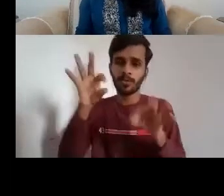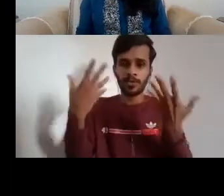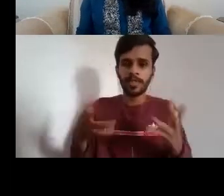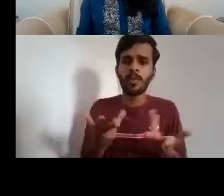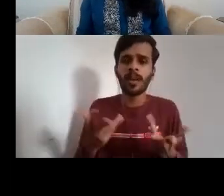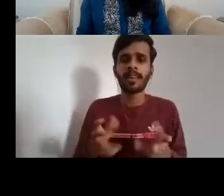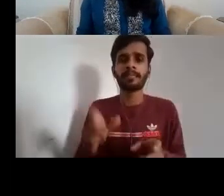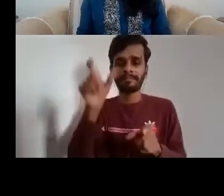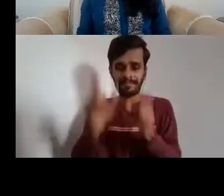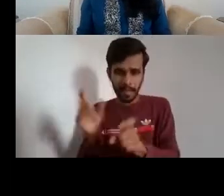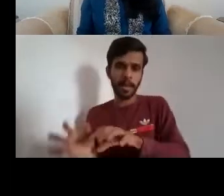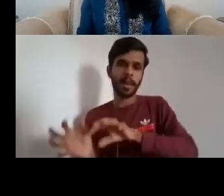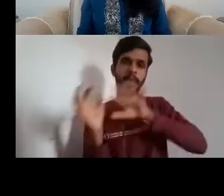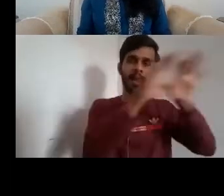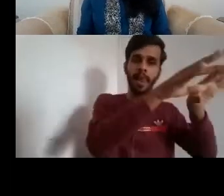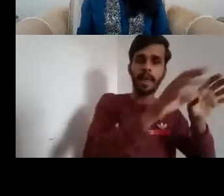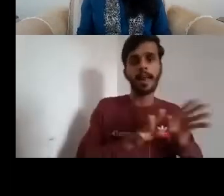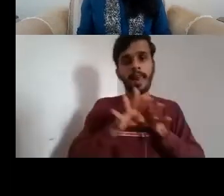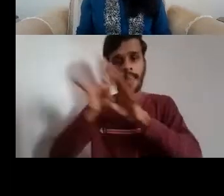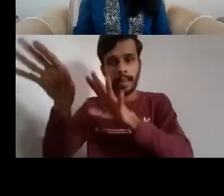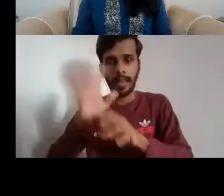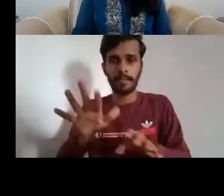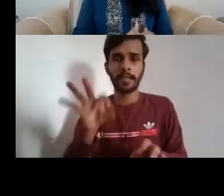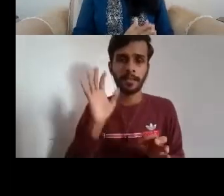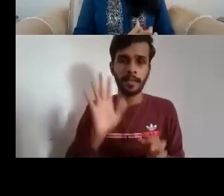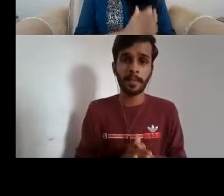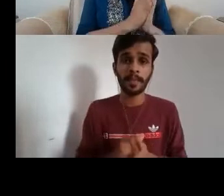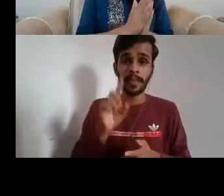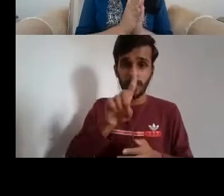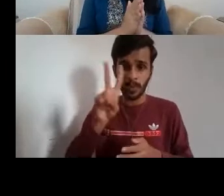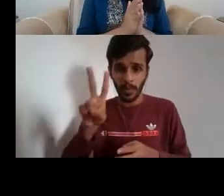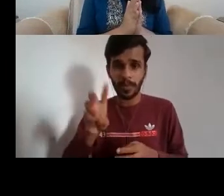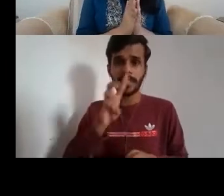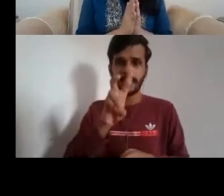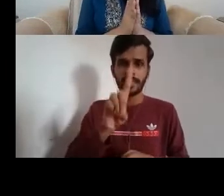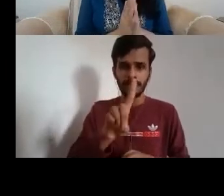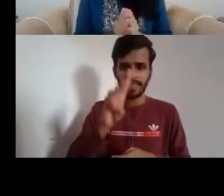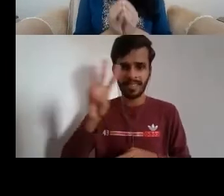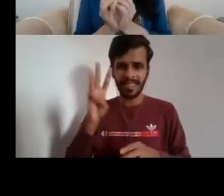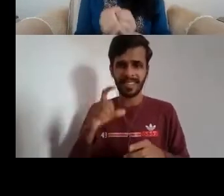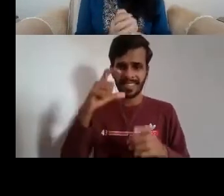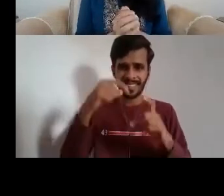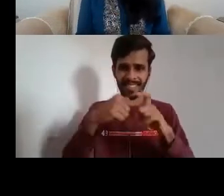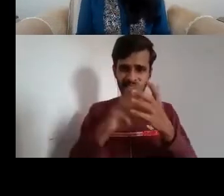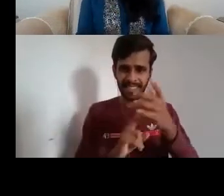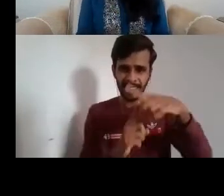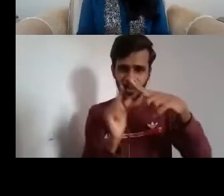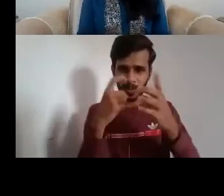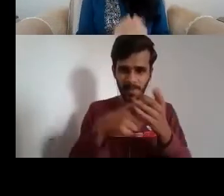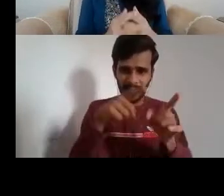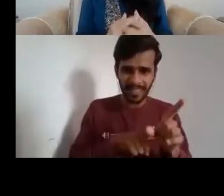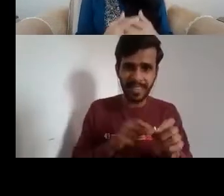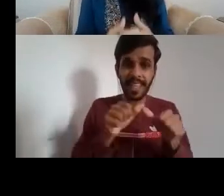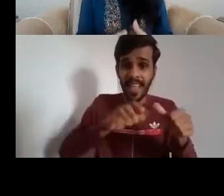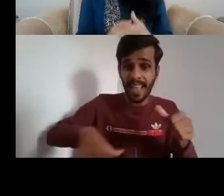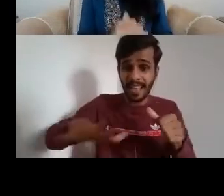By the 12th and the 13th centuries, waves of invaders from West and Central Asia